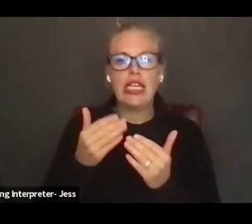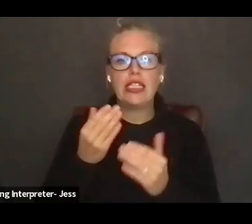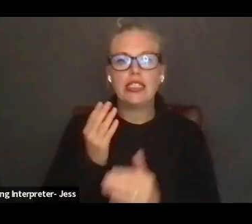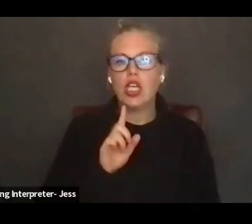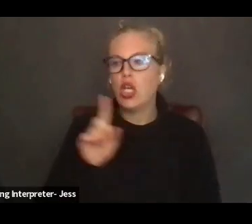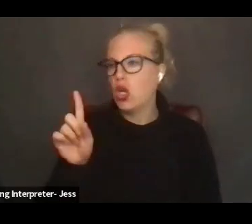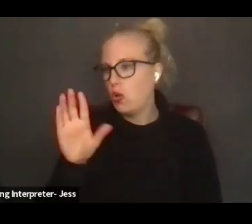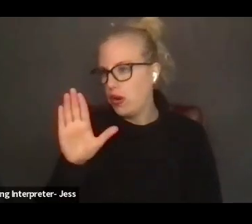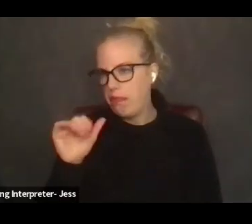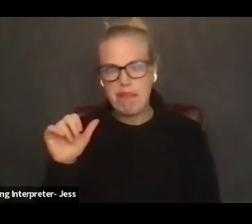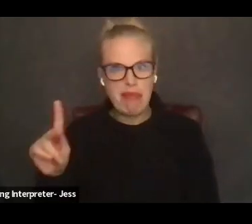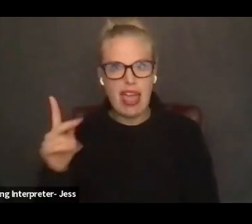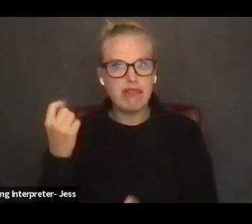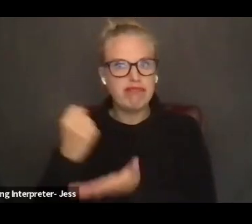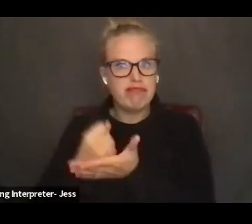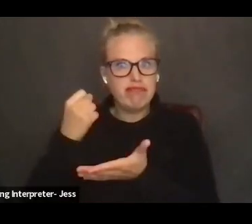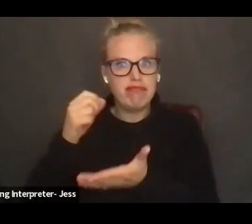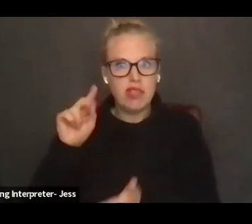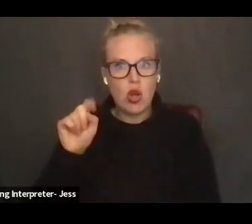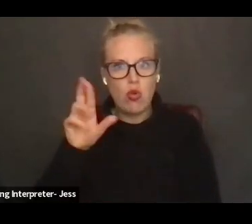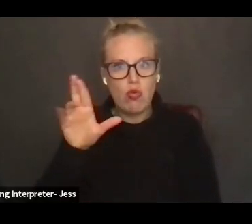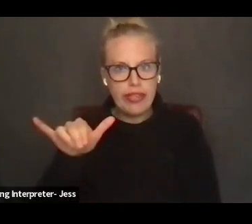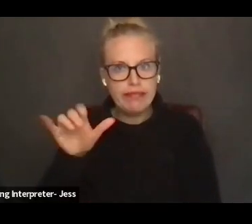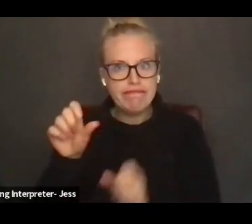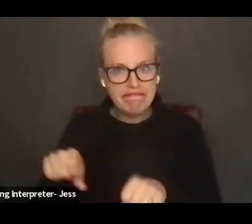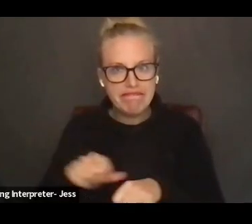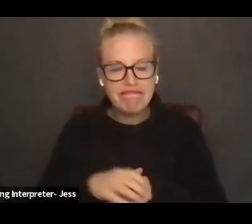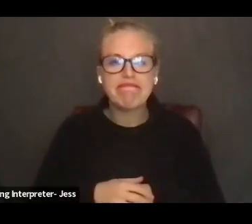and get it notarized.